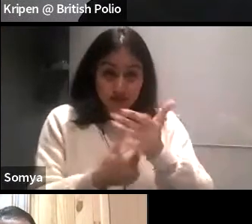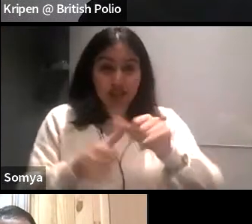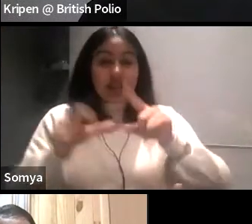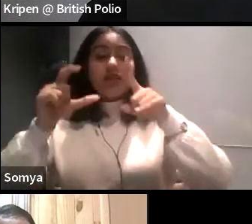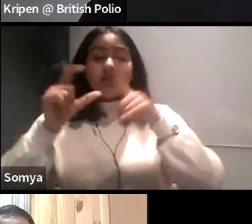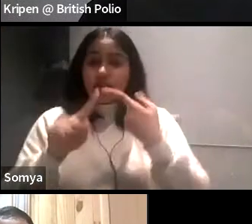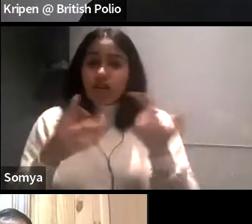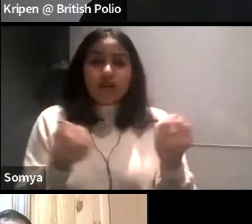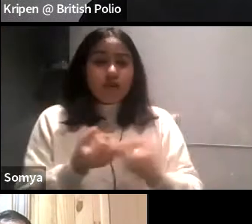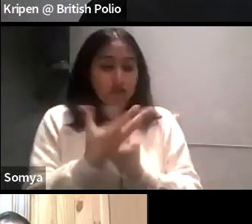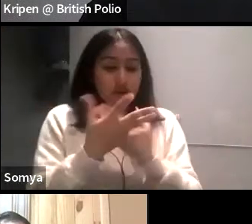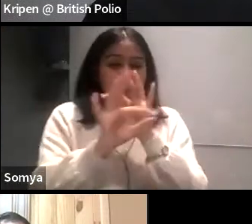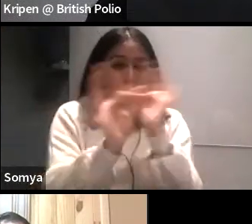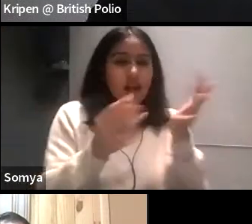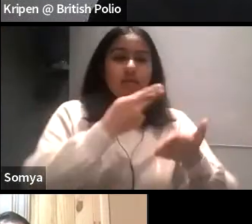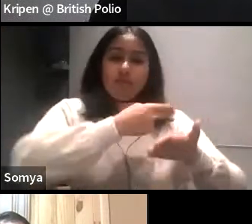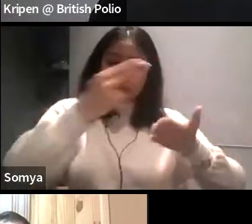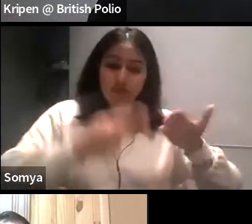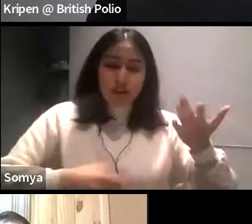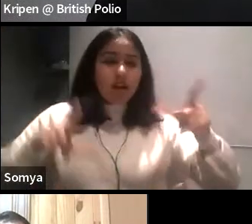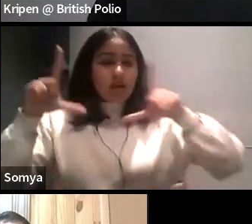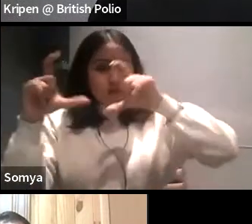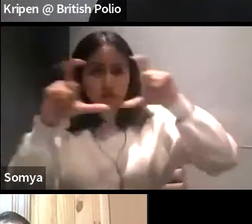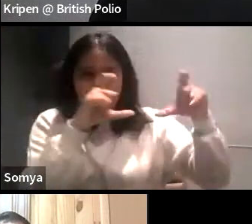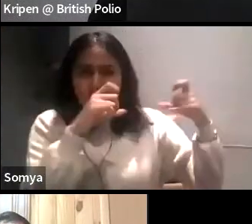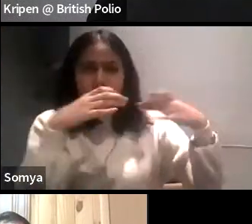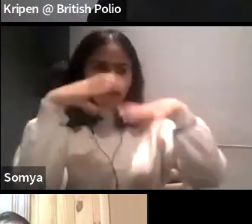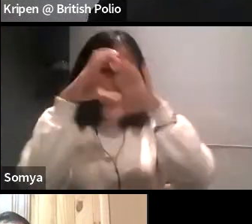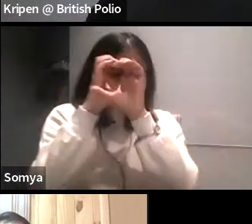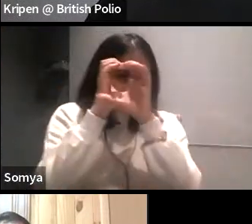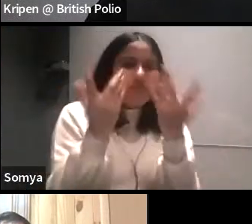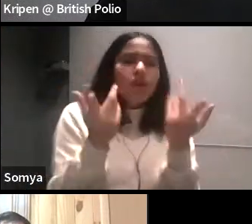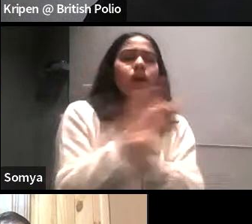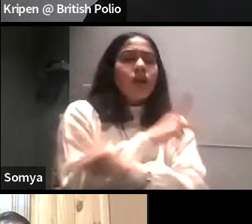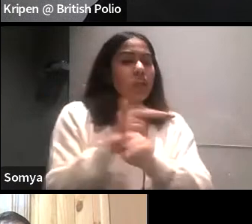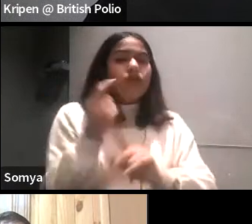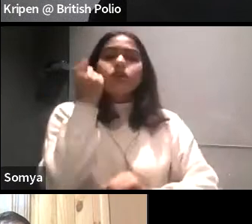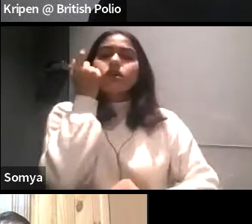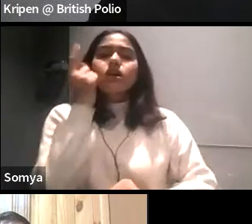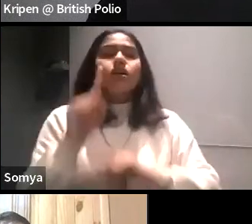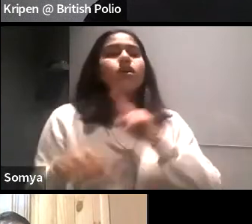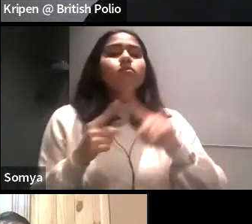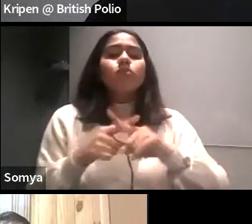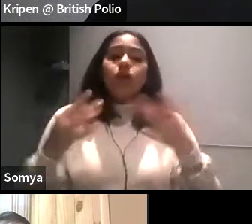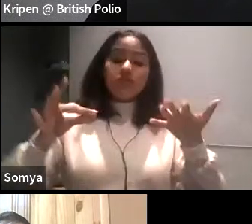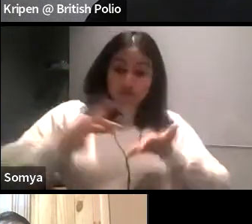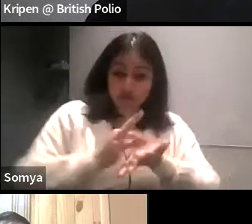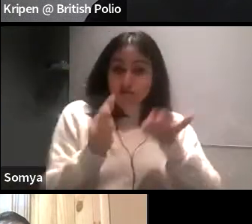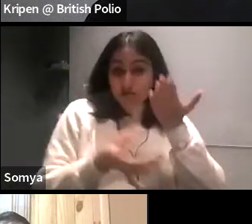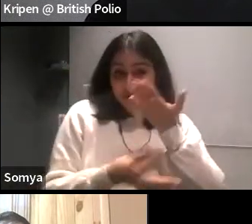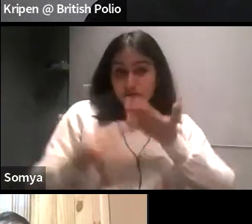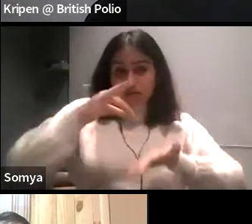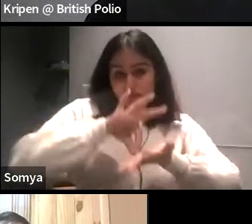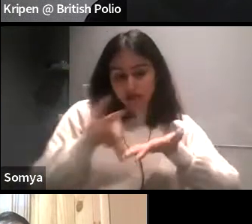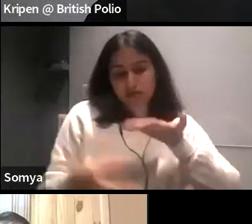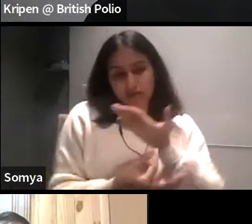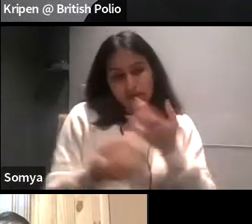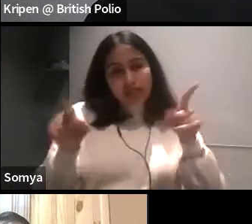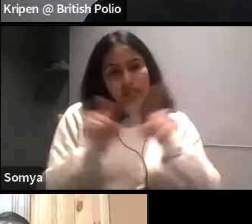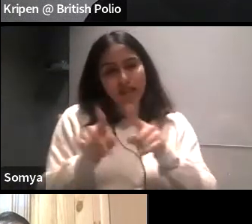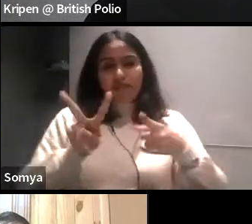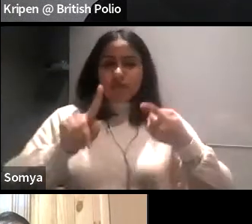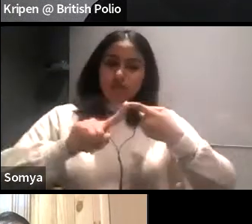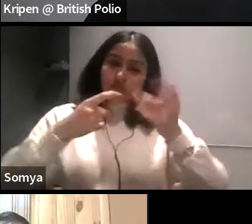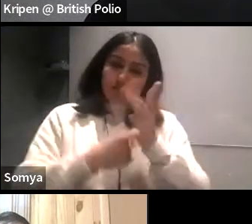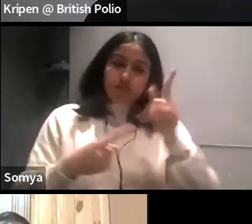flower arrangements or painting work or photography work, understanding that, or embroidery work can be well taught on virtual platforms.